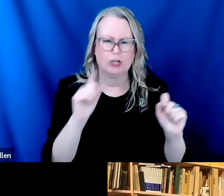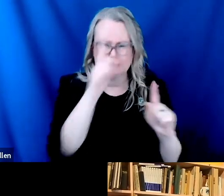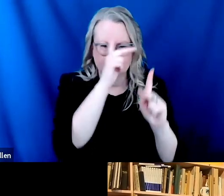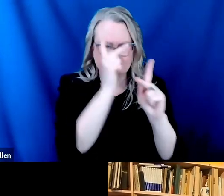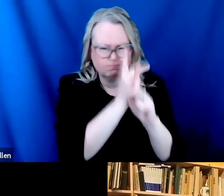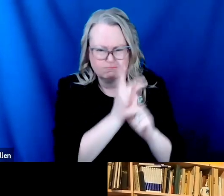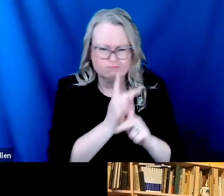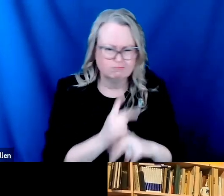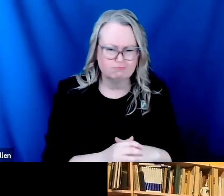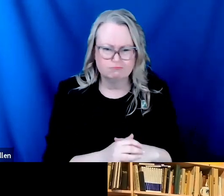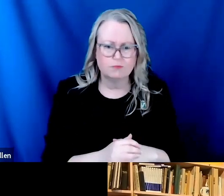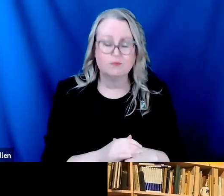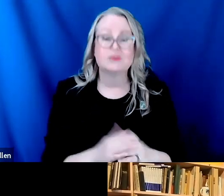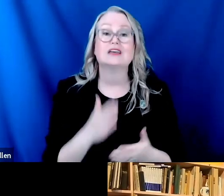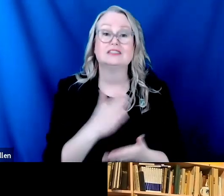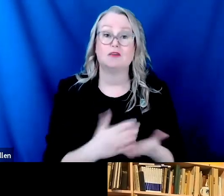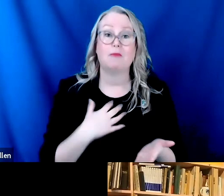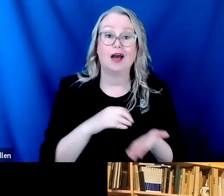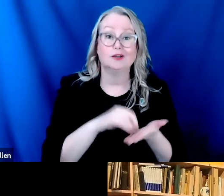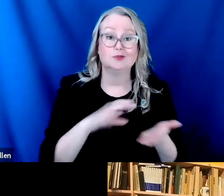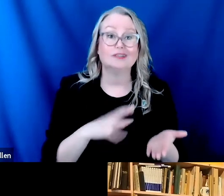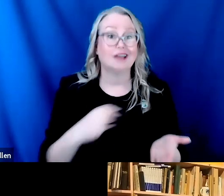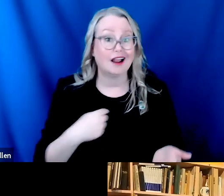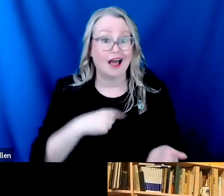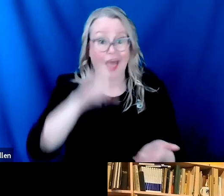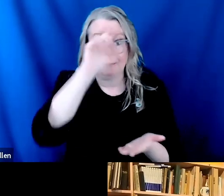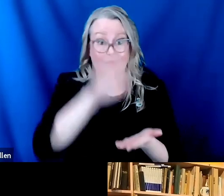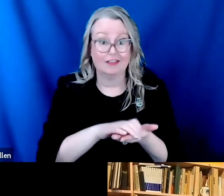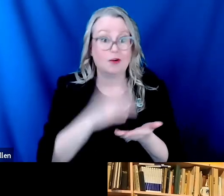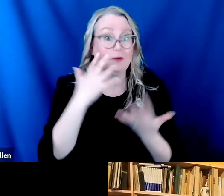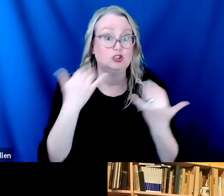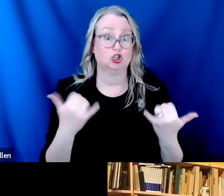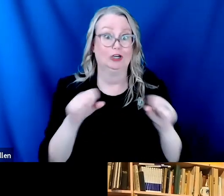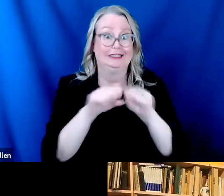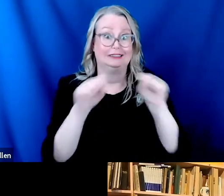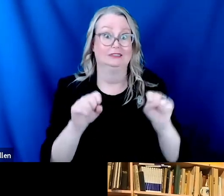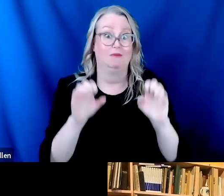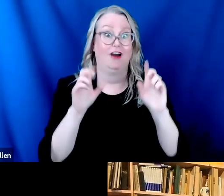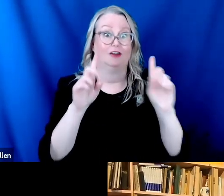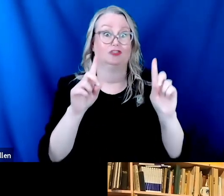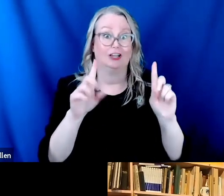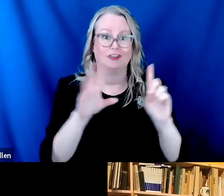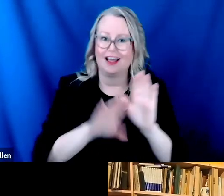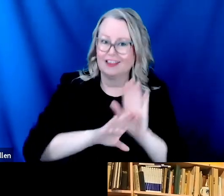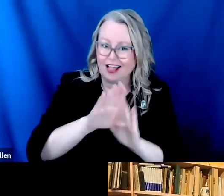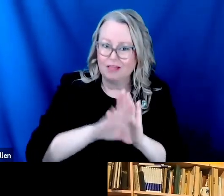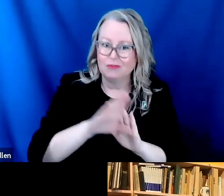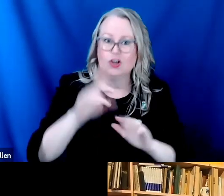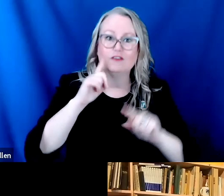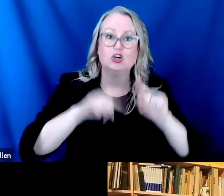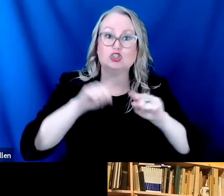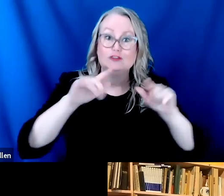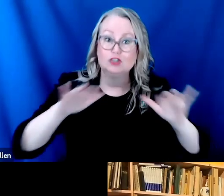my students and I believe that given the state of educational development for the diverse population of students in the